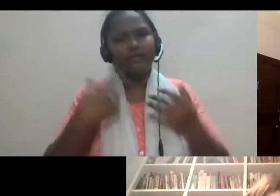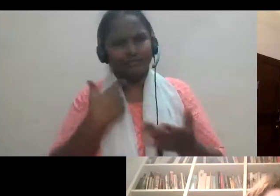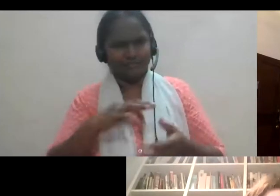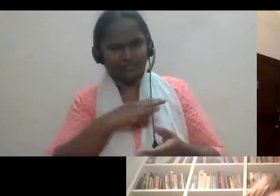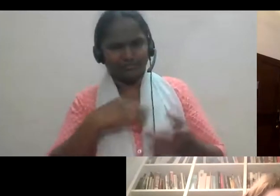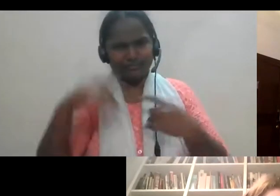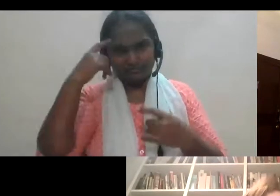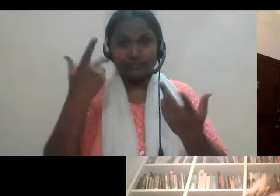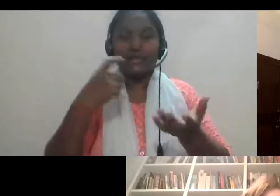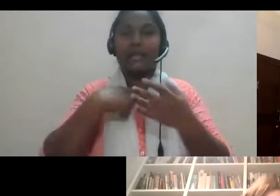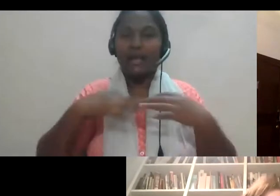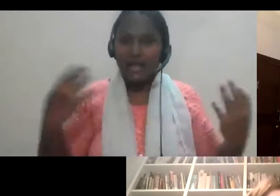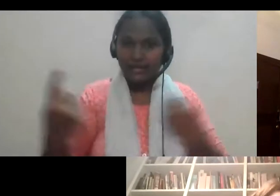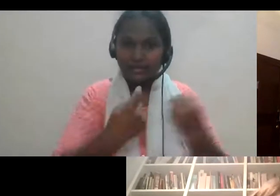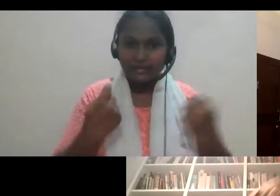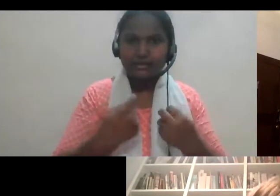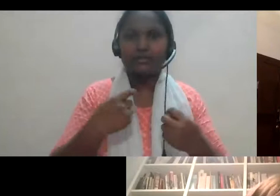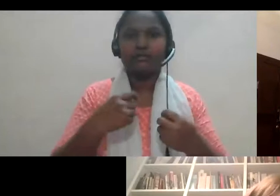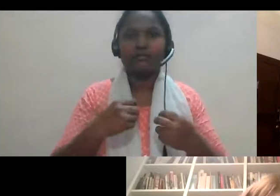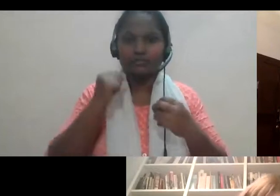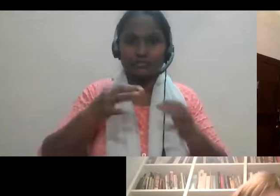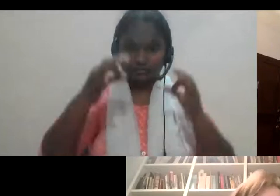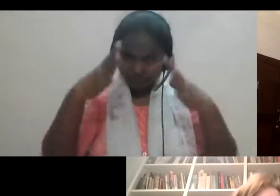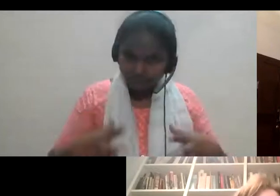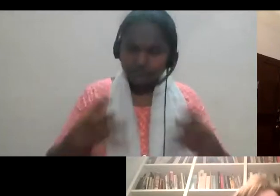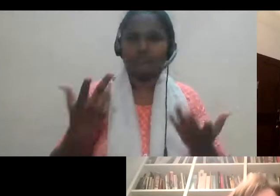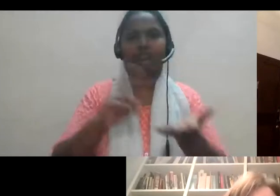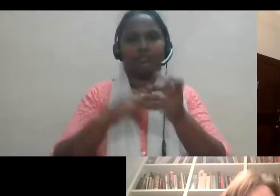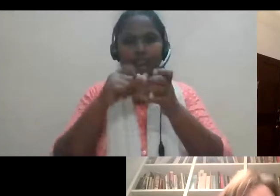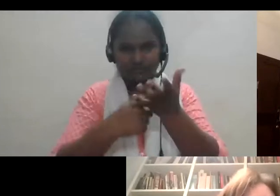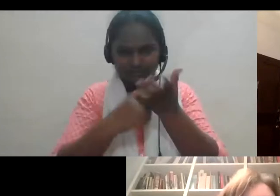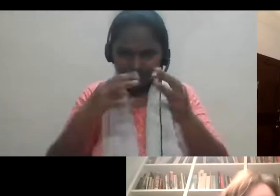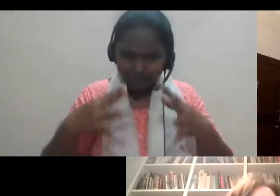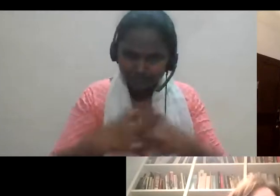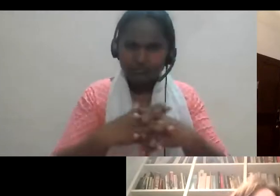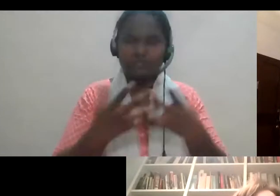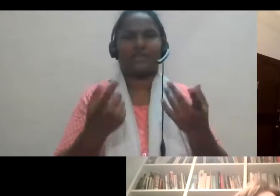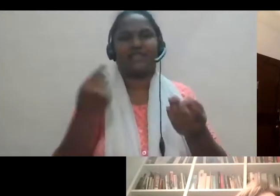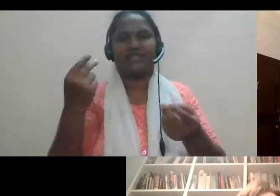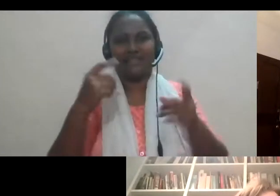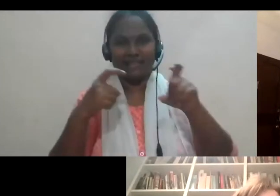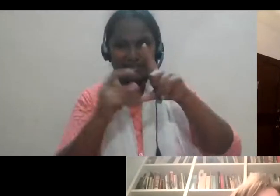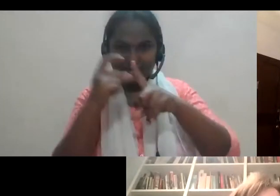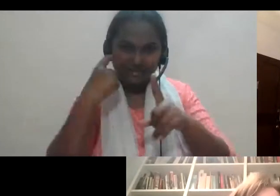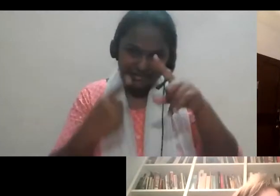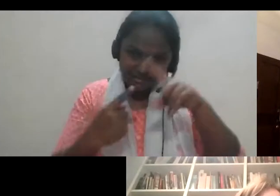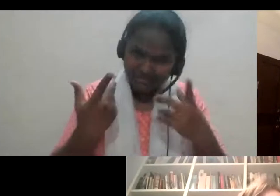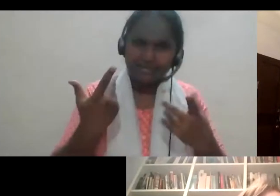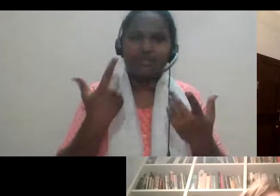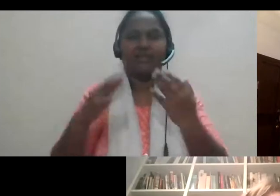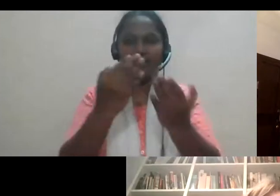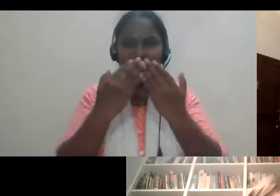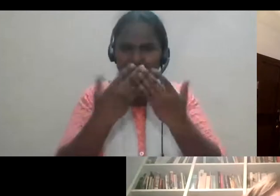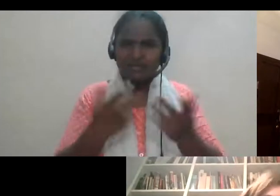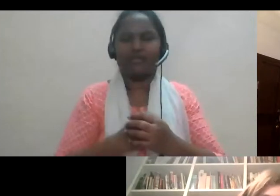it is, you know, a team, an enormous team. It's the artists, it's the curators, it's the editors of publications, the